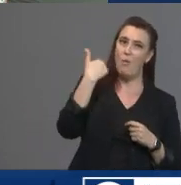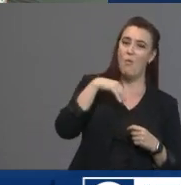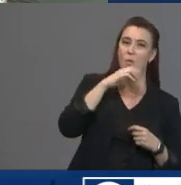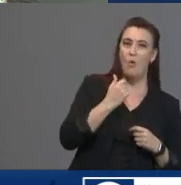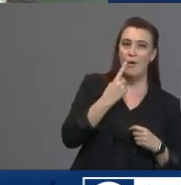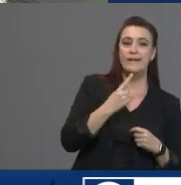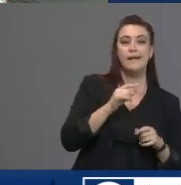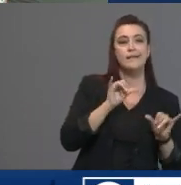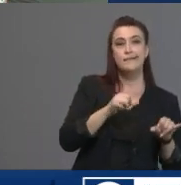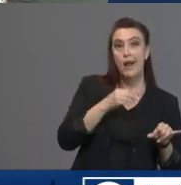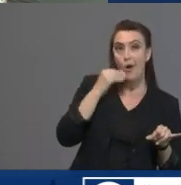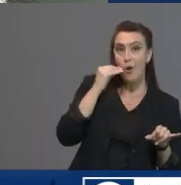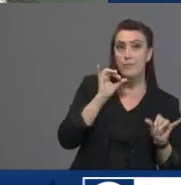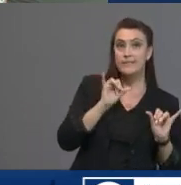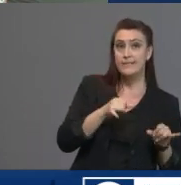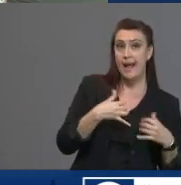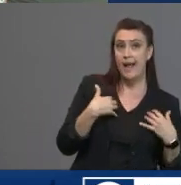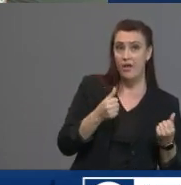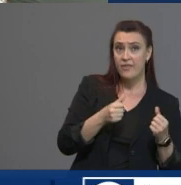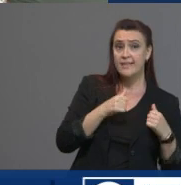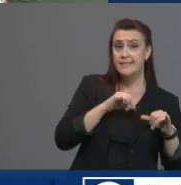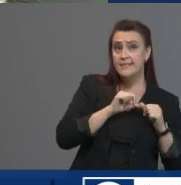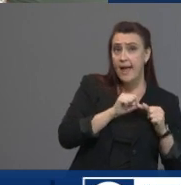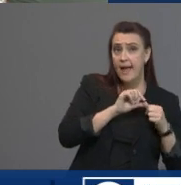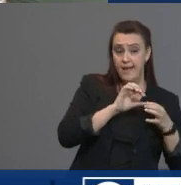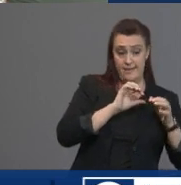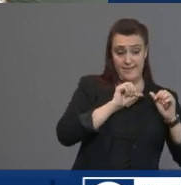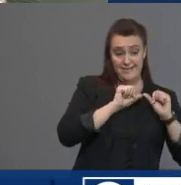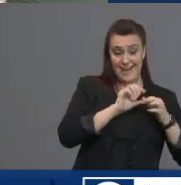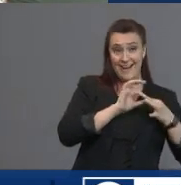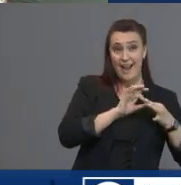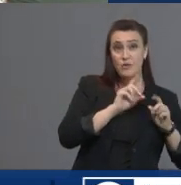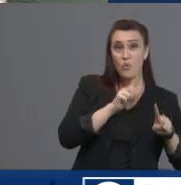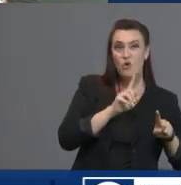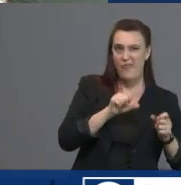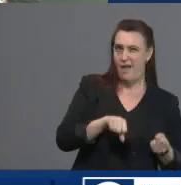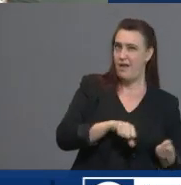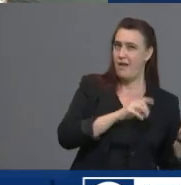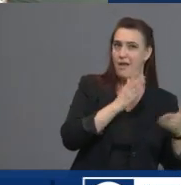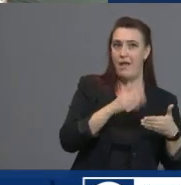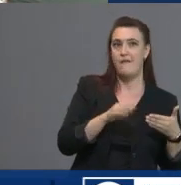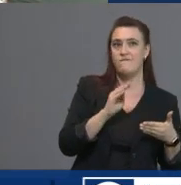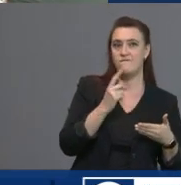stay healthy, stay connected order that will expire on Friday.